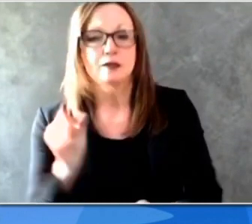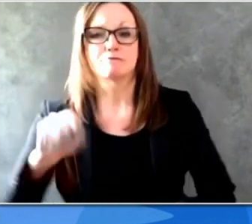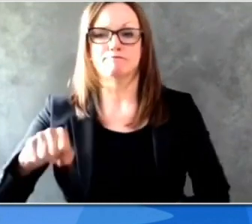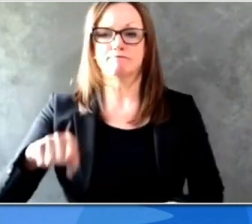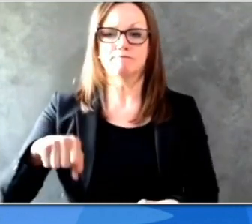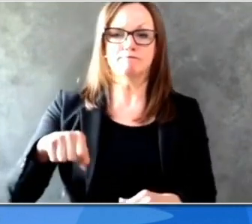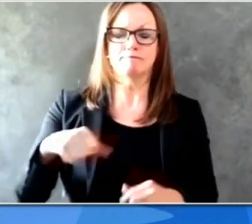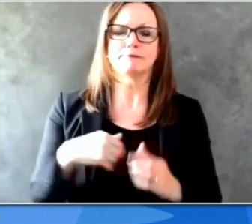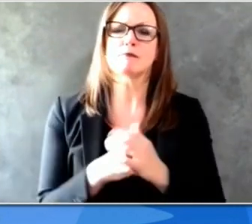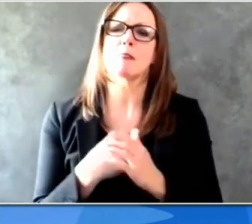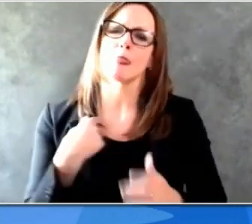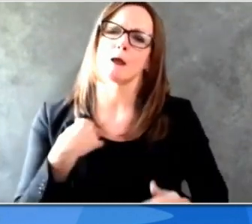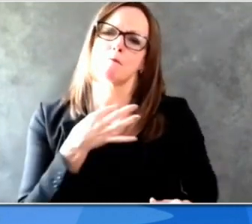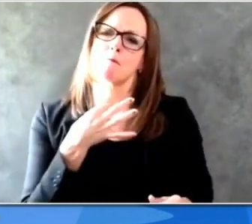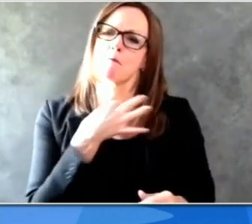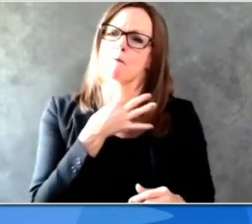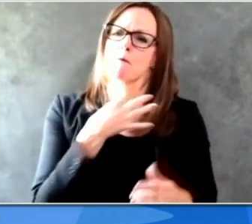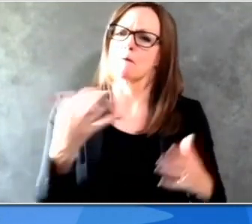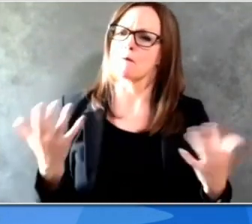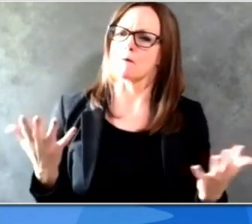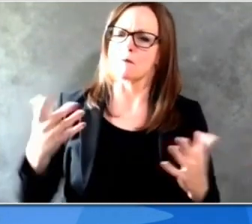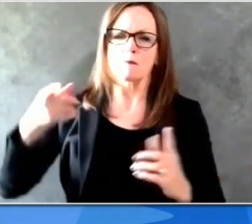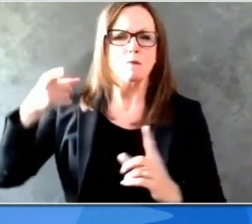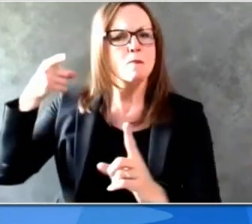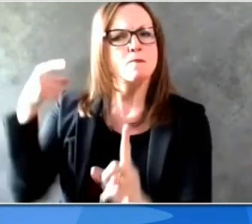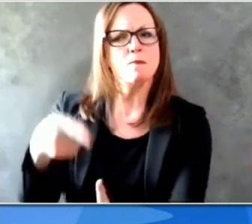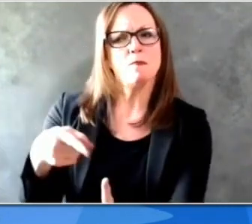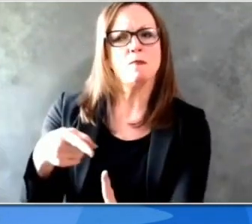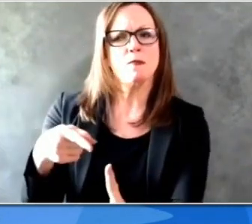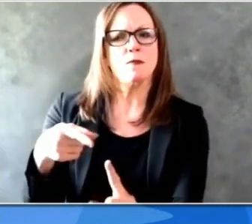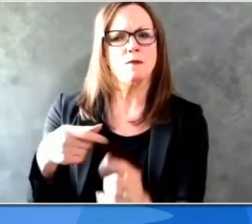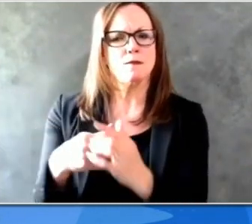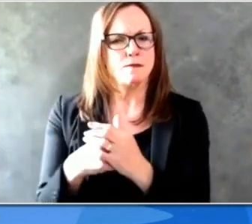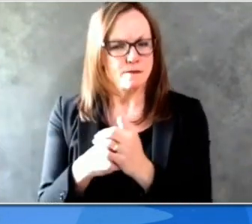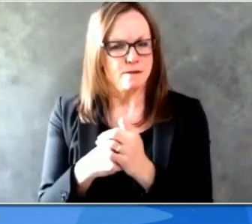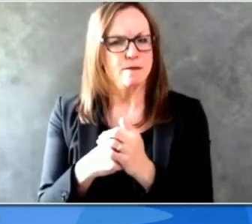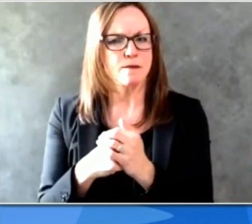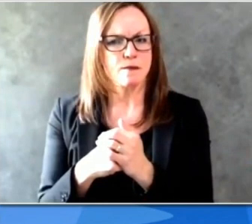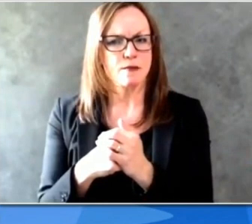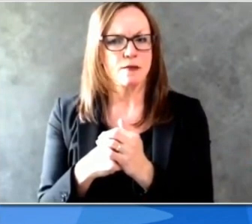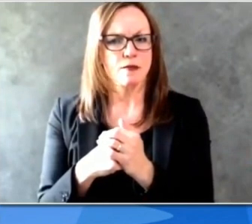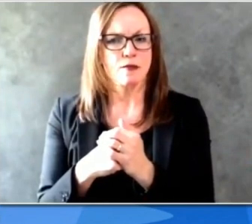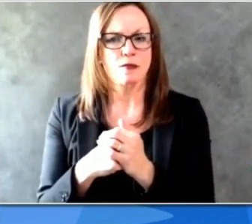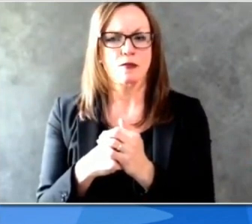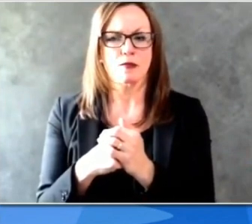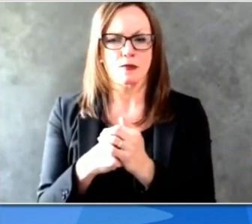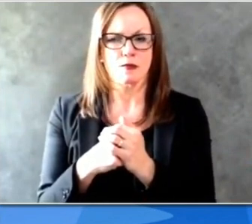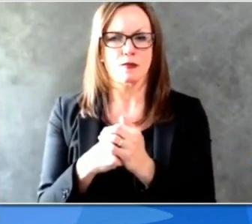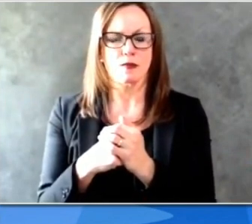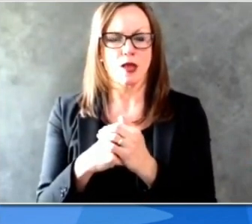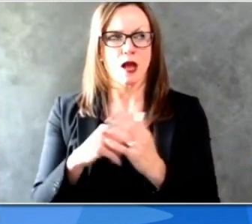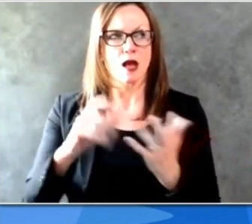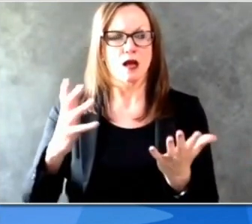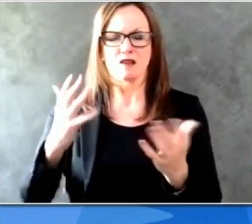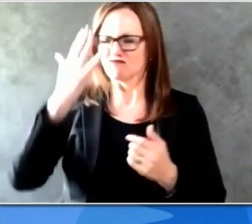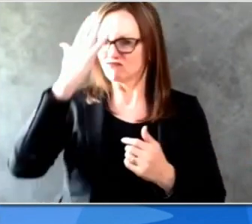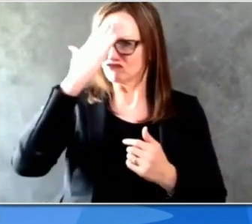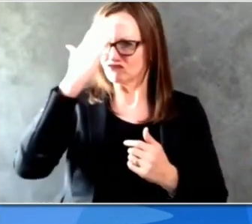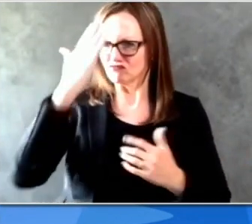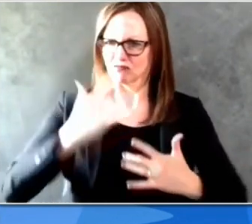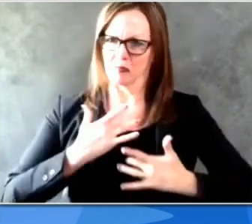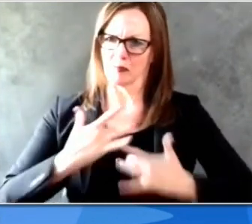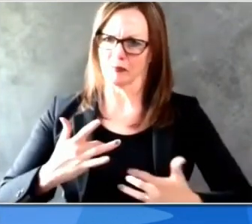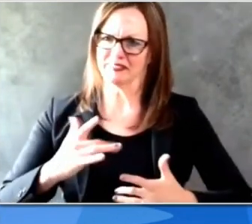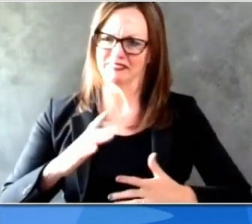Wisconsin National Guard has to be invited, but how does that process actually